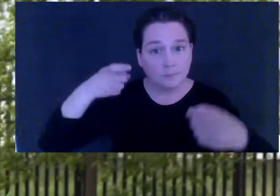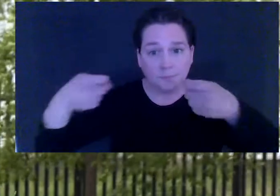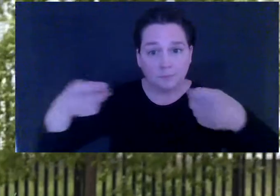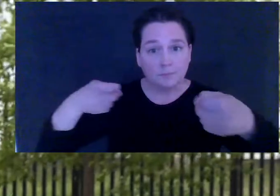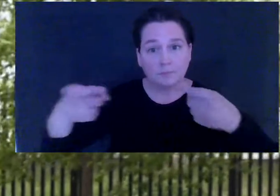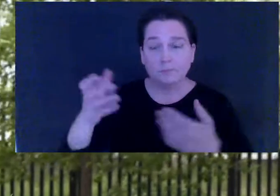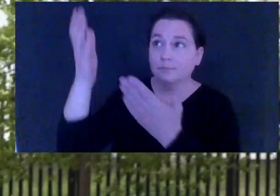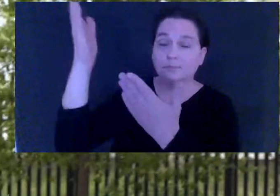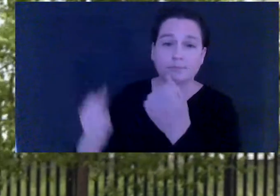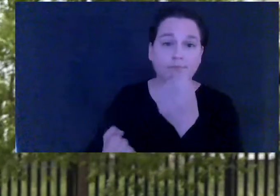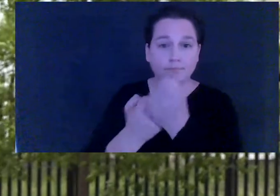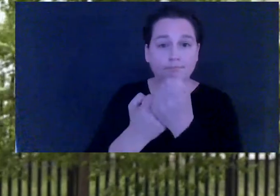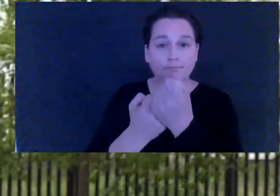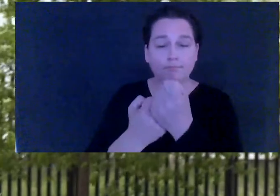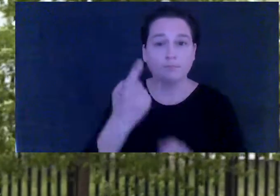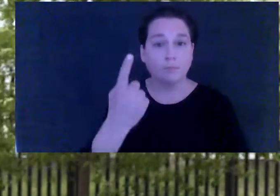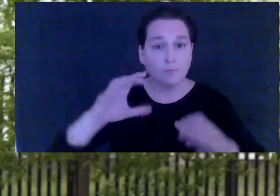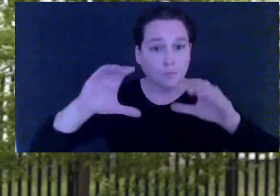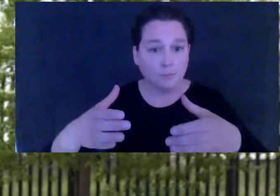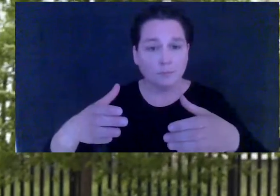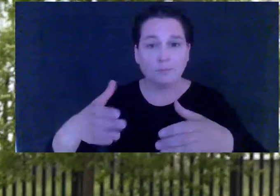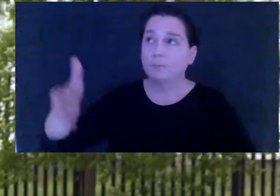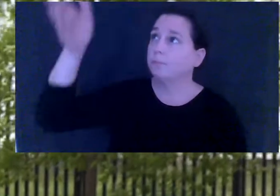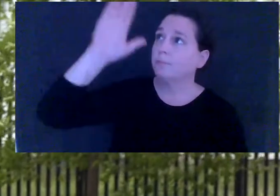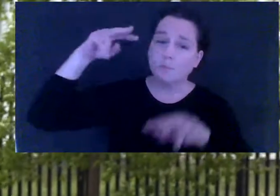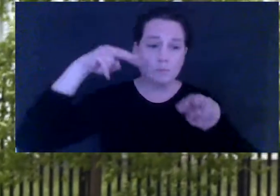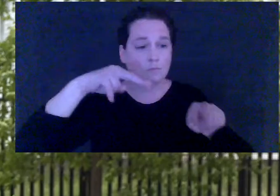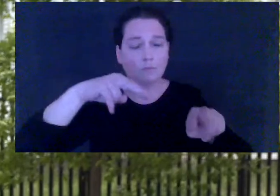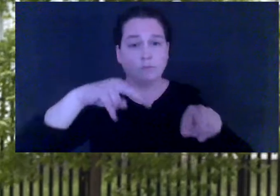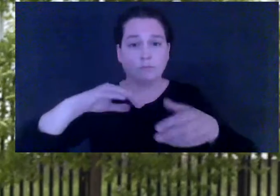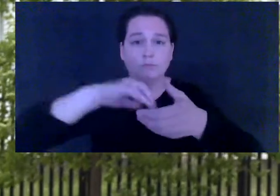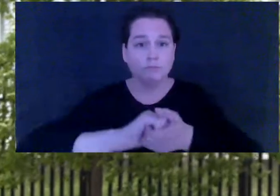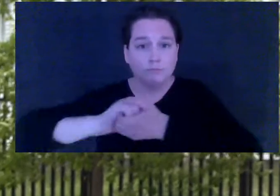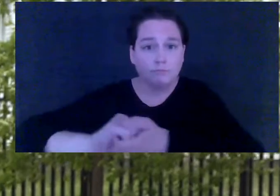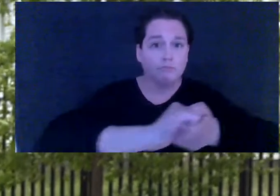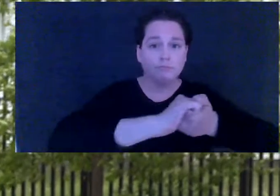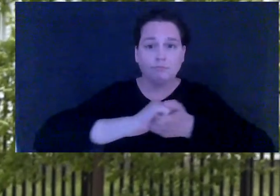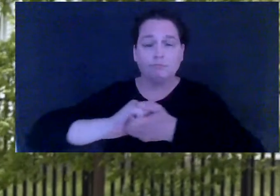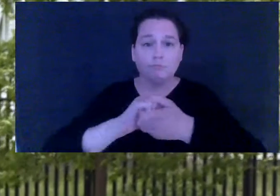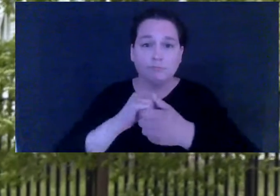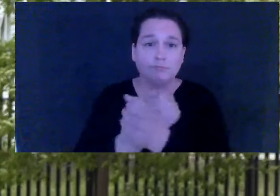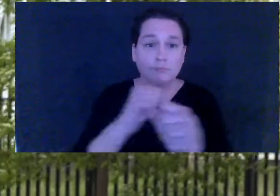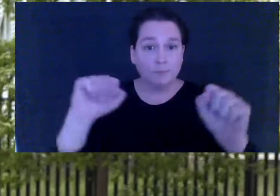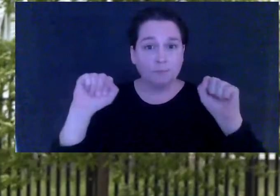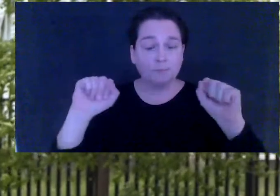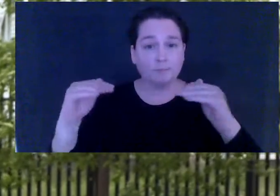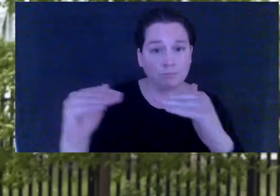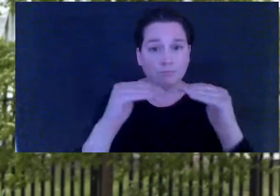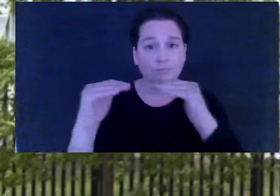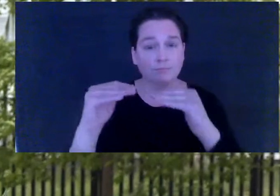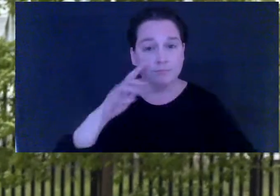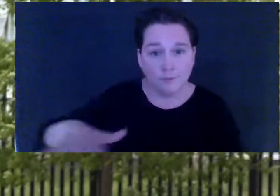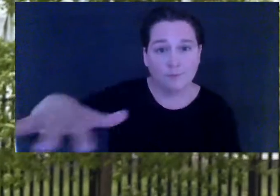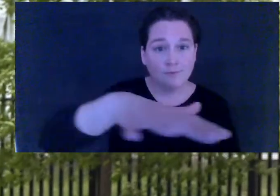of the United States of America and to the republic for which it stands, one nation, under God, indivisible, with liberty and justice for